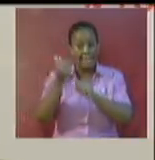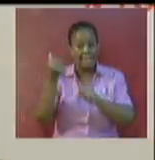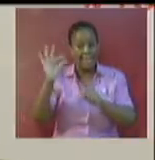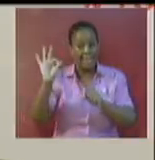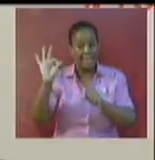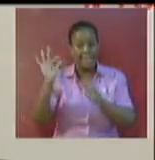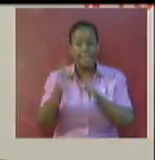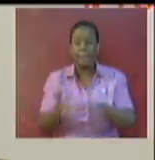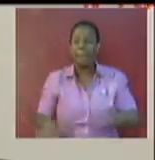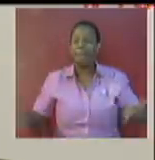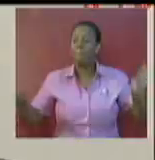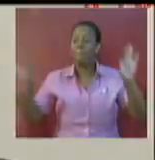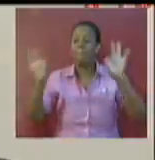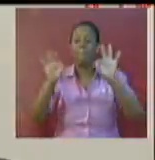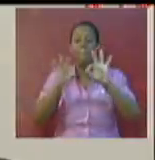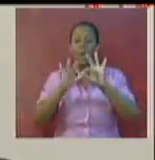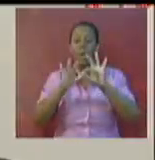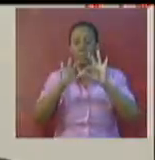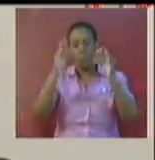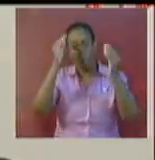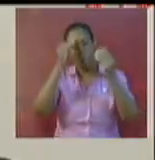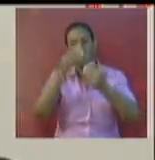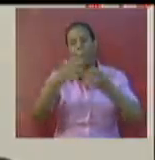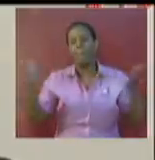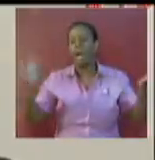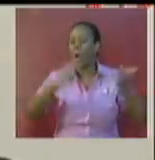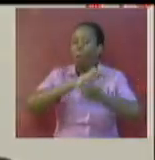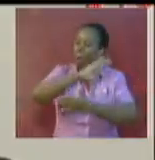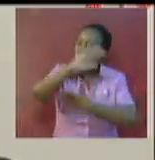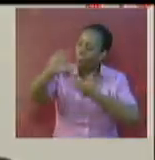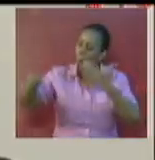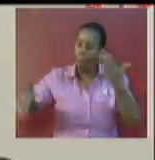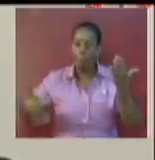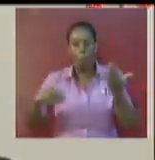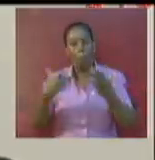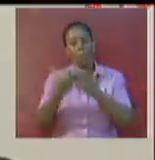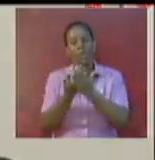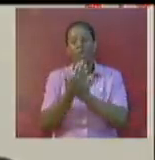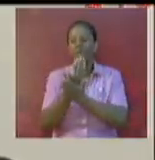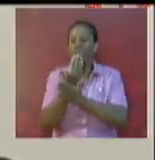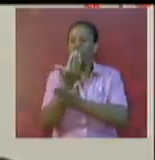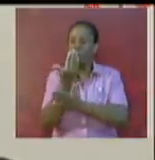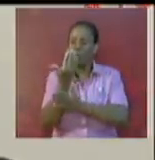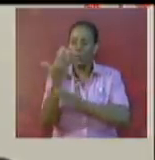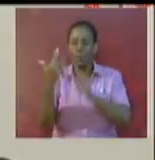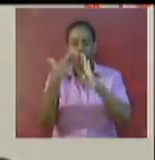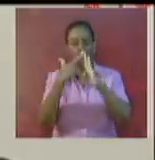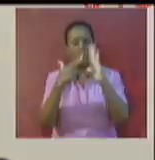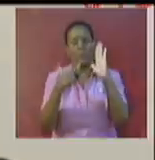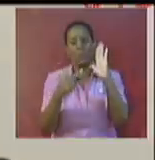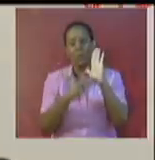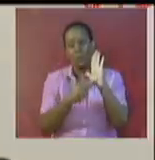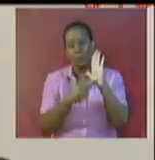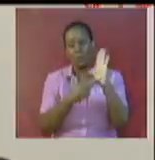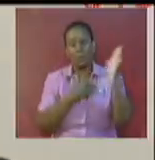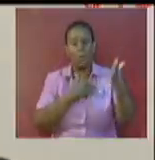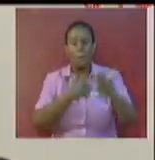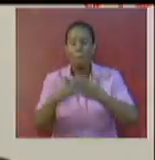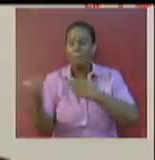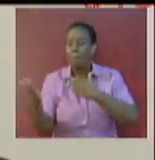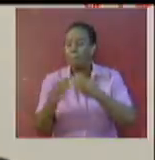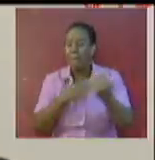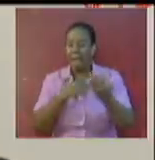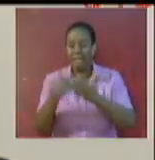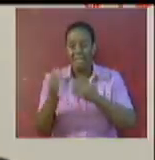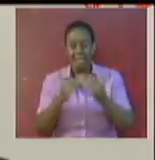of following all of the new normal guidelines. Even in those places where we feel safe, like in our workplace with